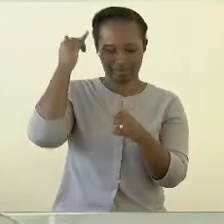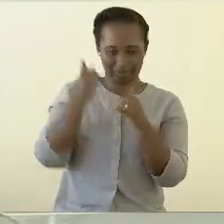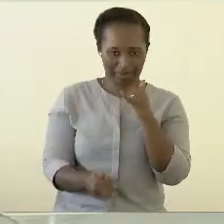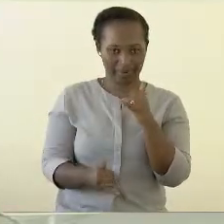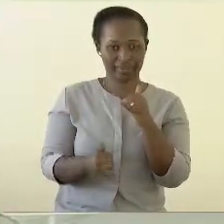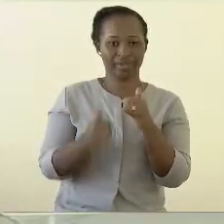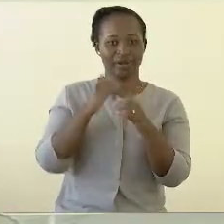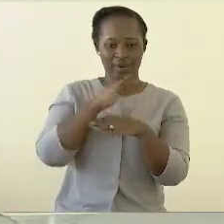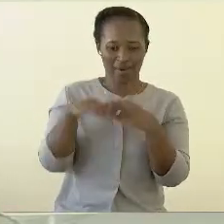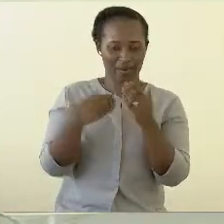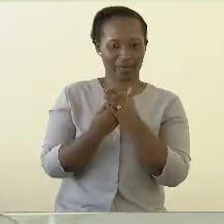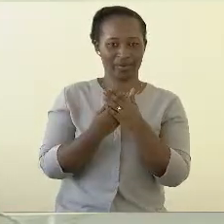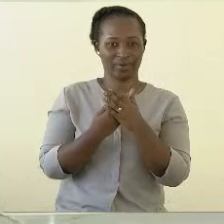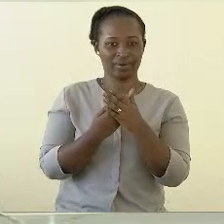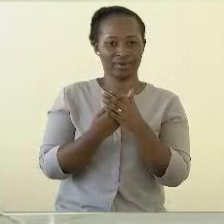end of it all part 1.